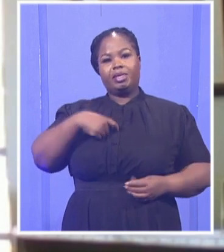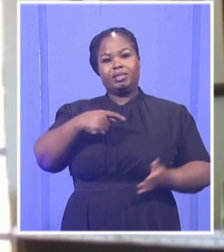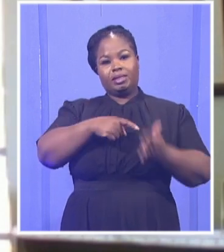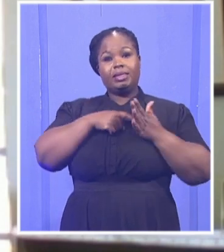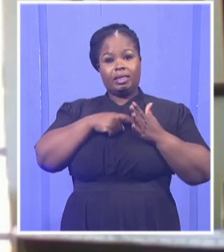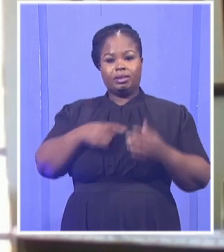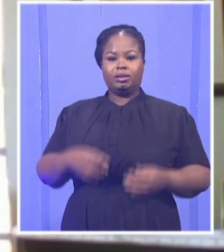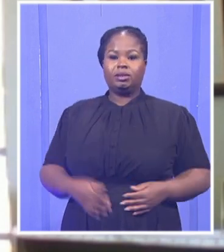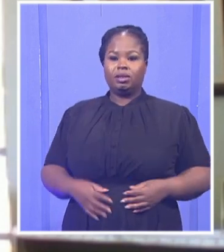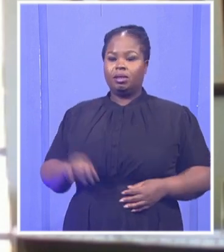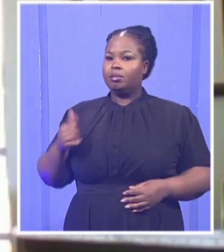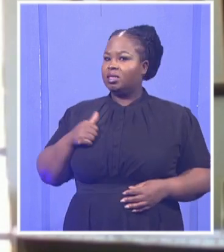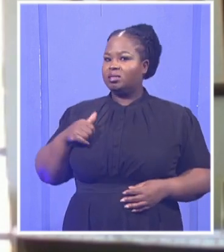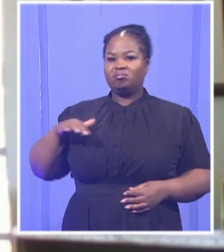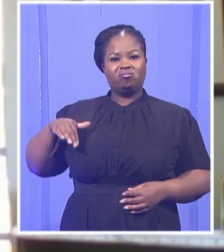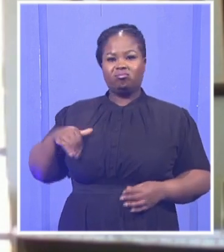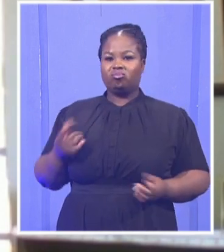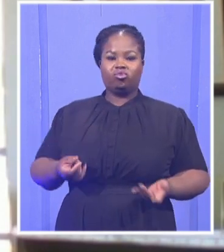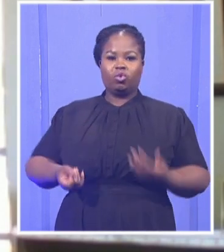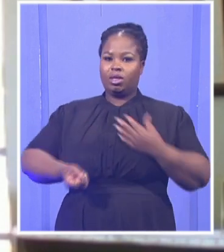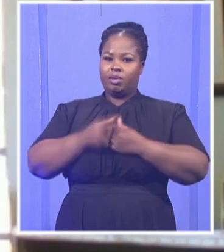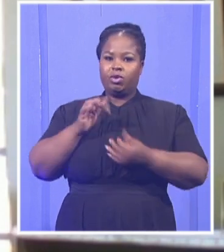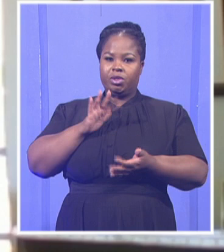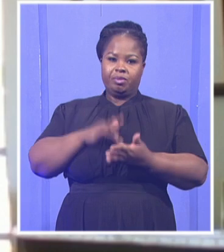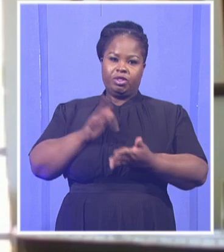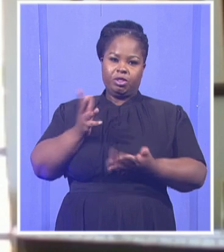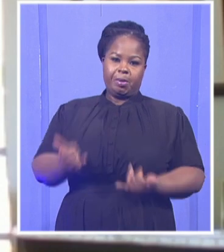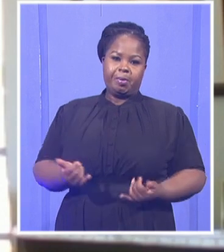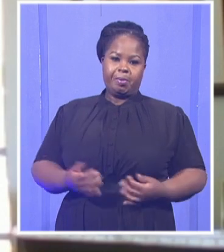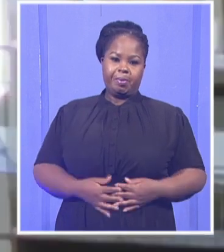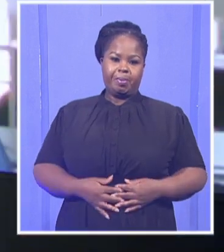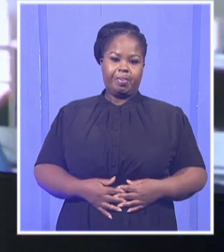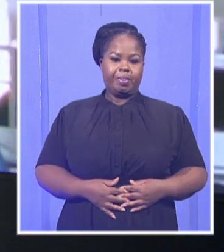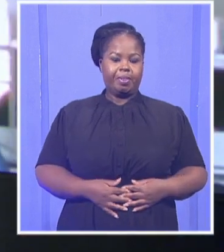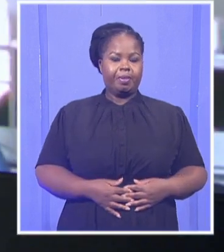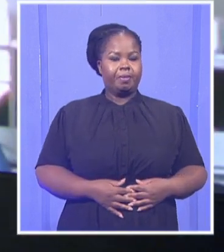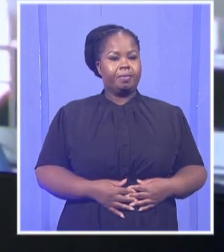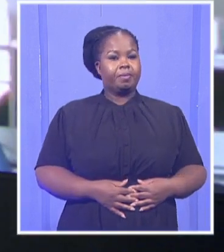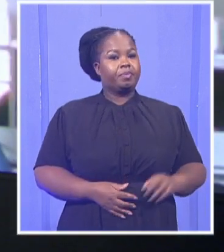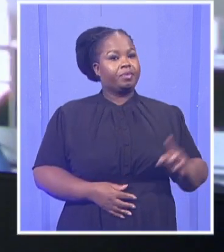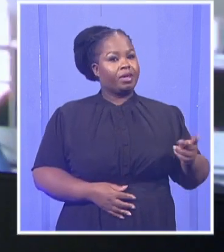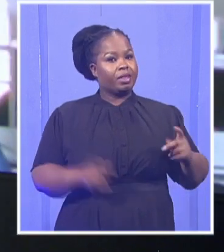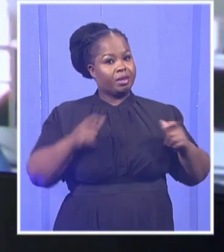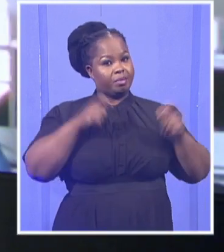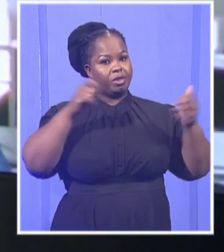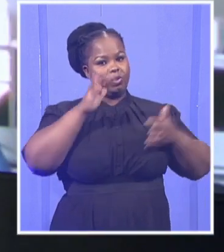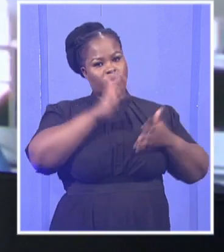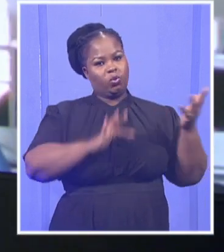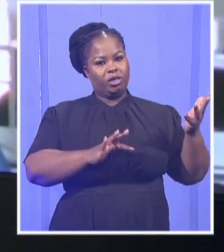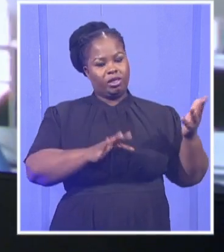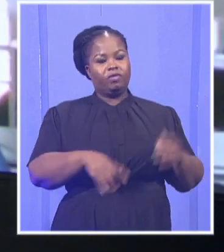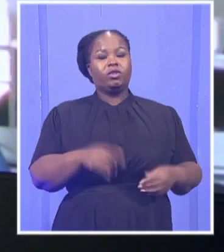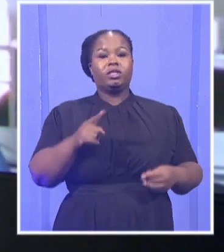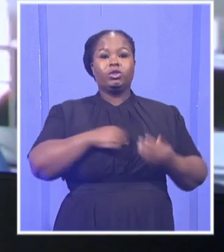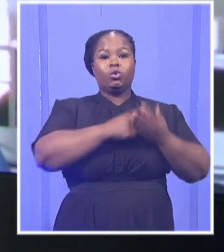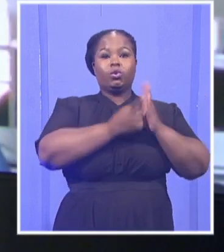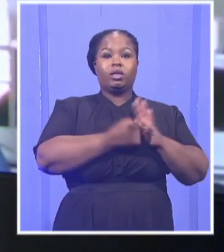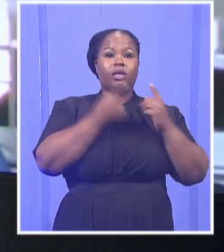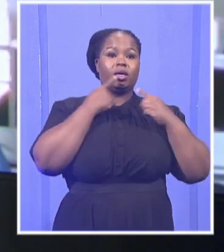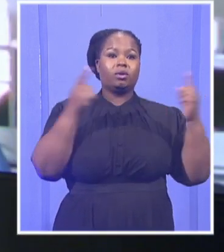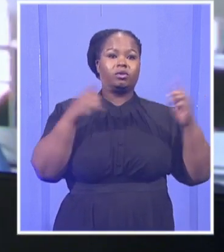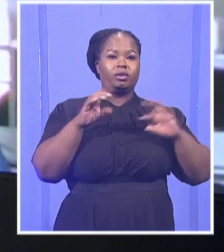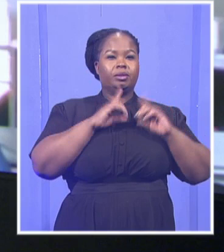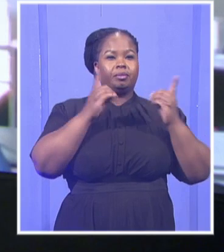we're nowhere near that position yet at the moment. Another big story of the week, that announcement by the Department